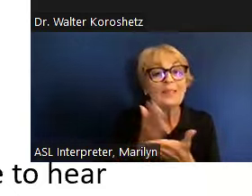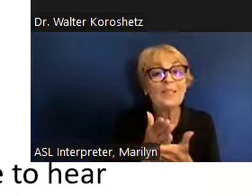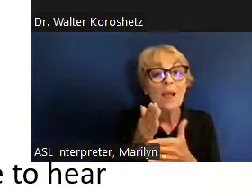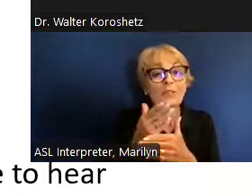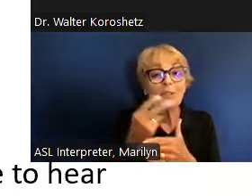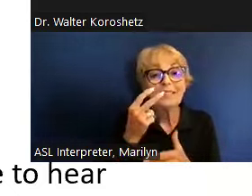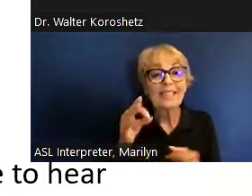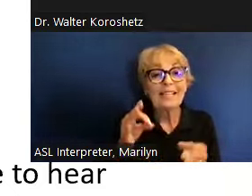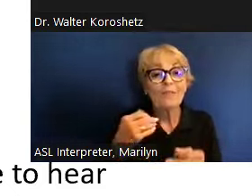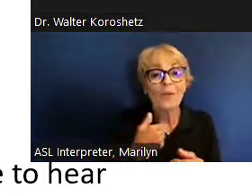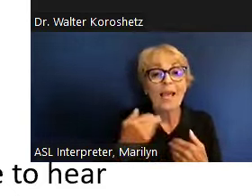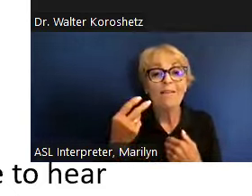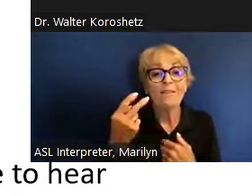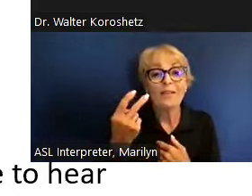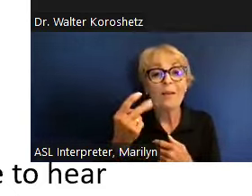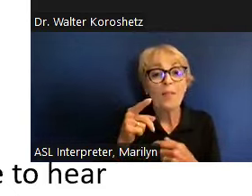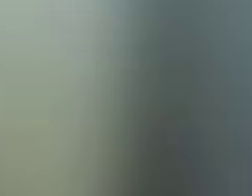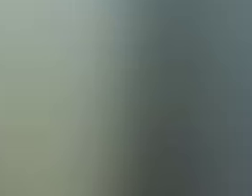couple of minutes for Q&A.